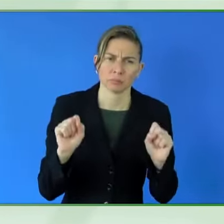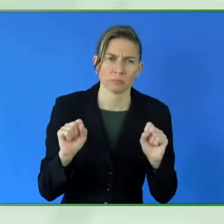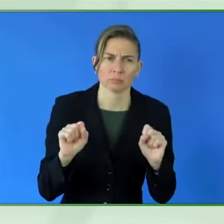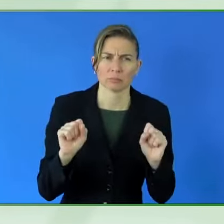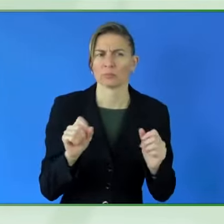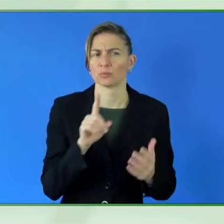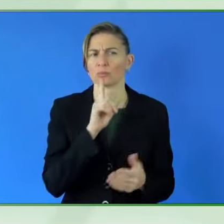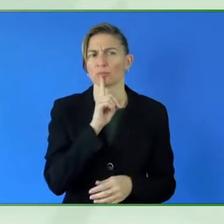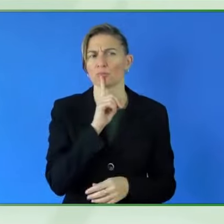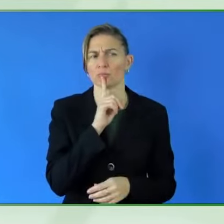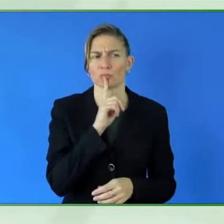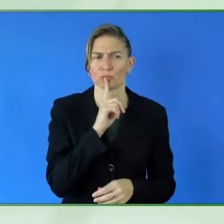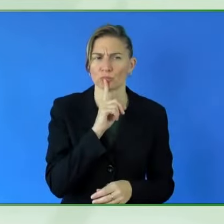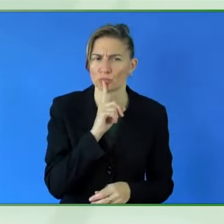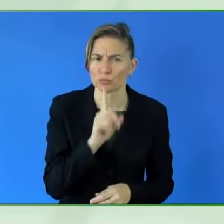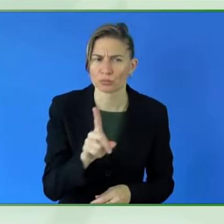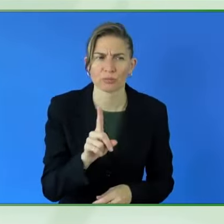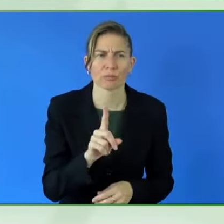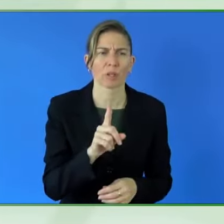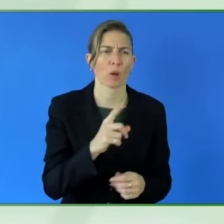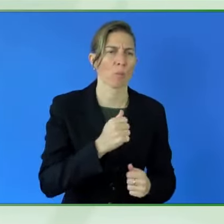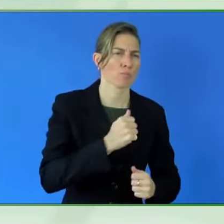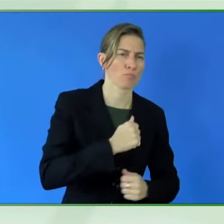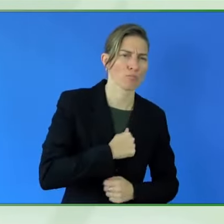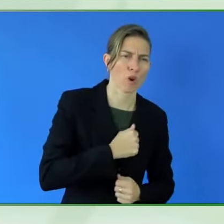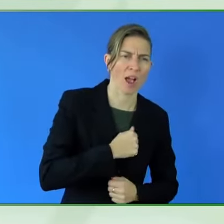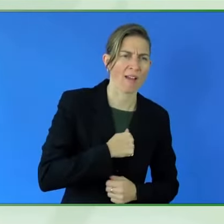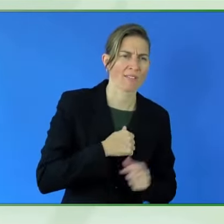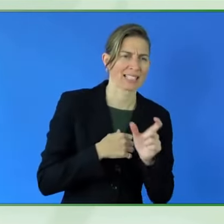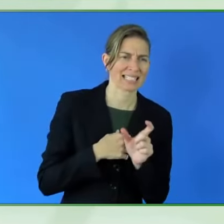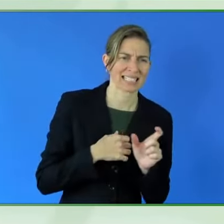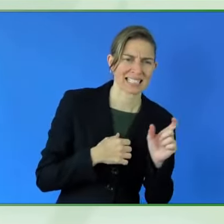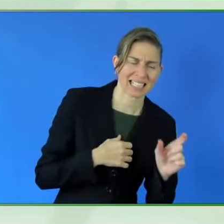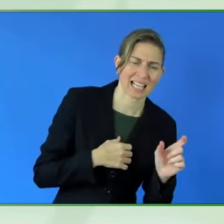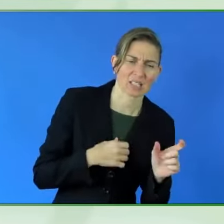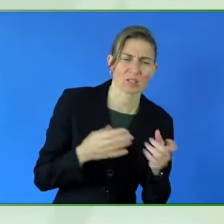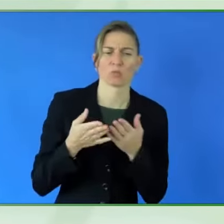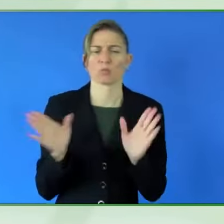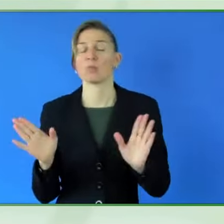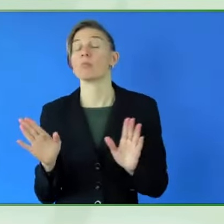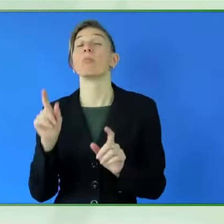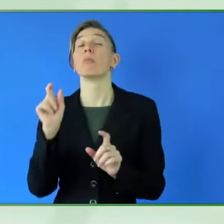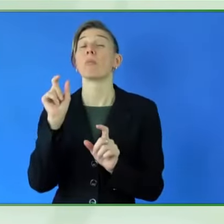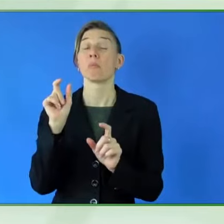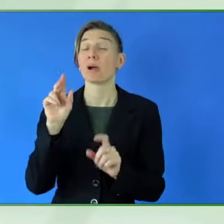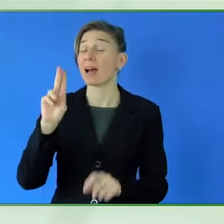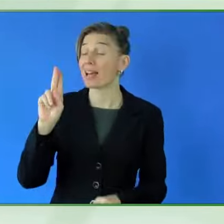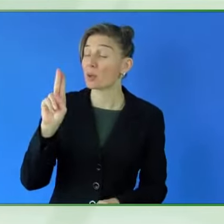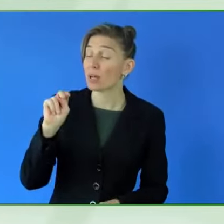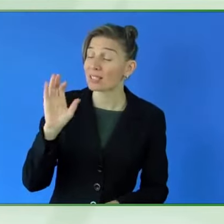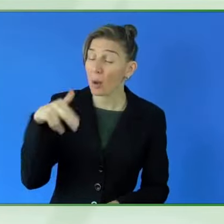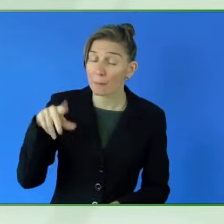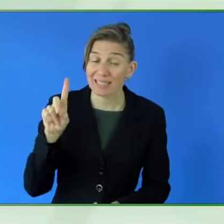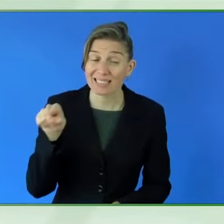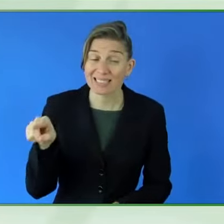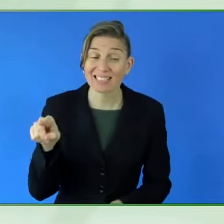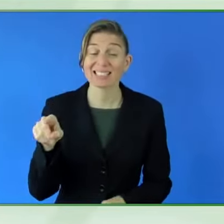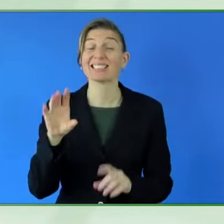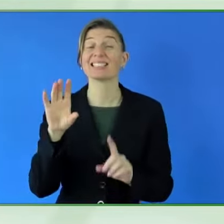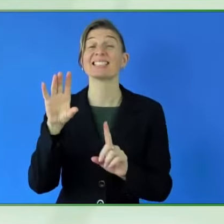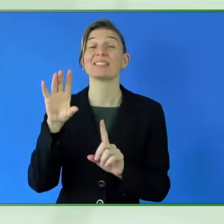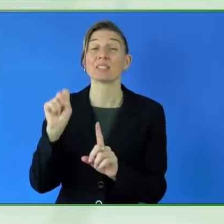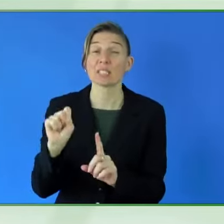private sector, the academy, federations of persons with disabilities, and civil society organizations was